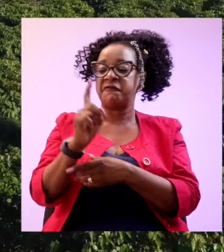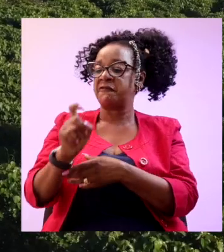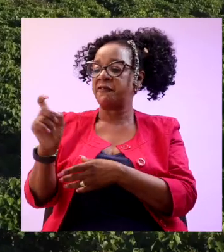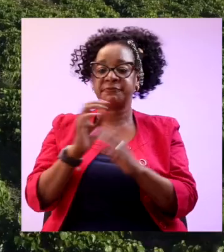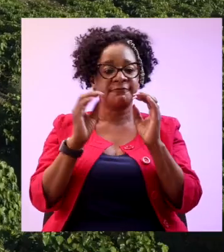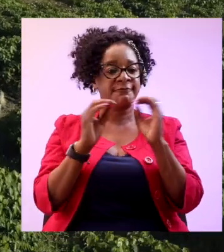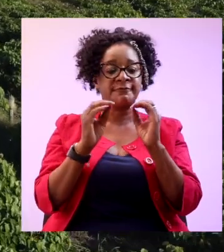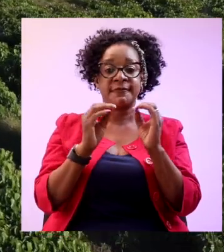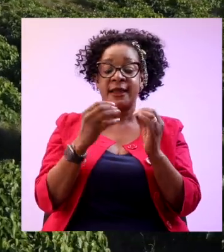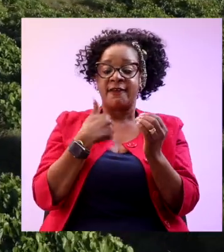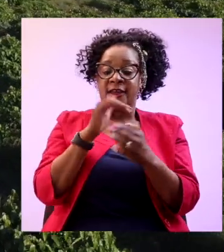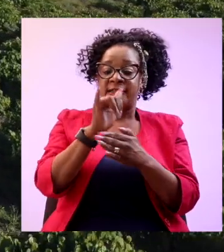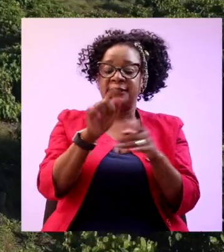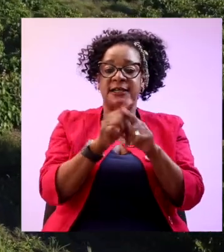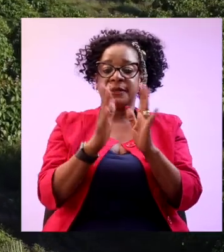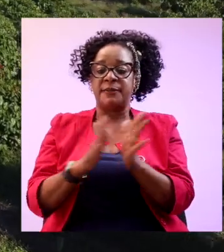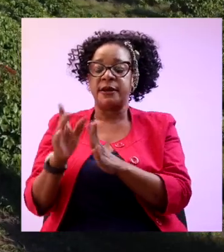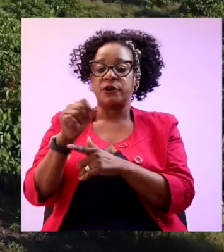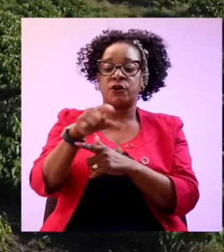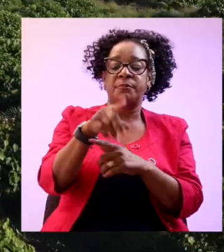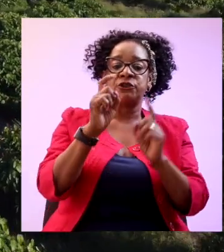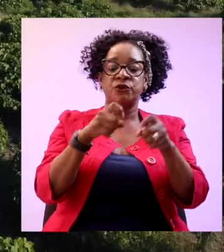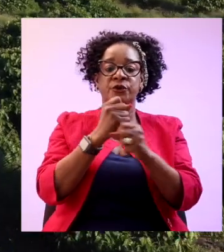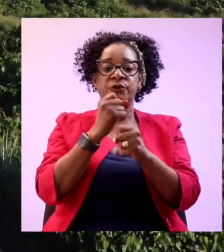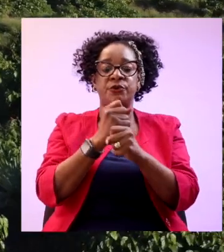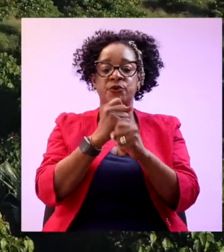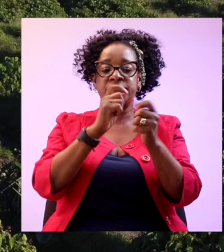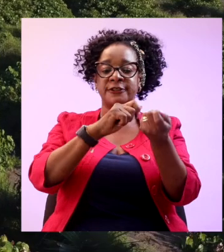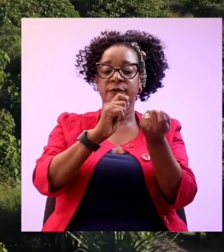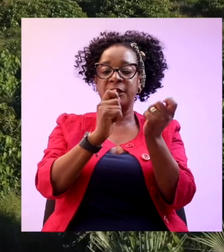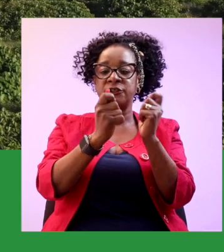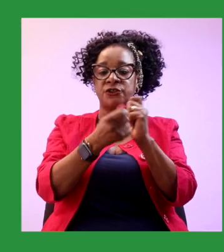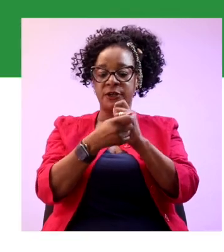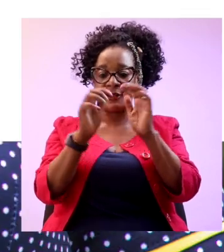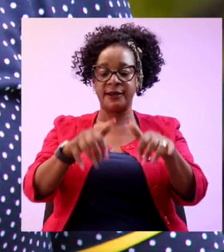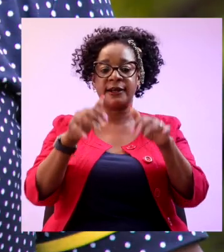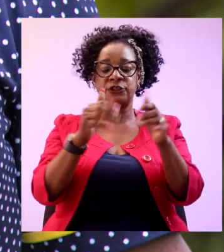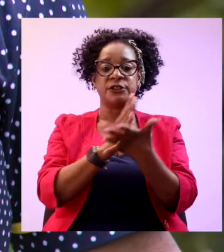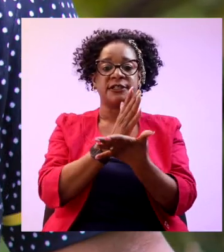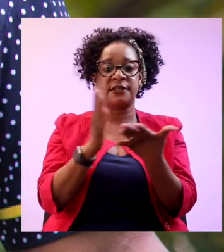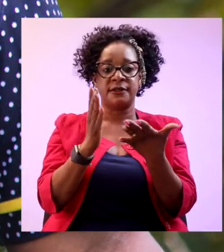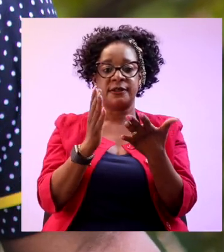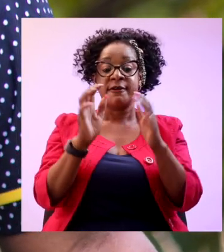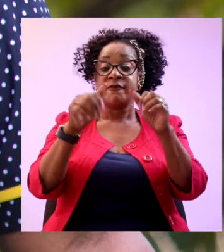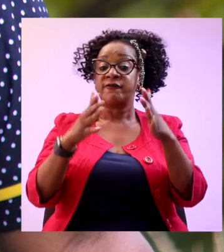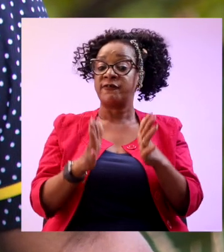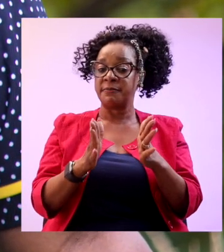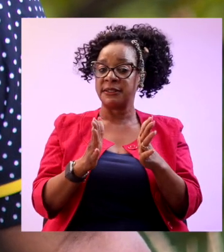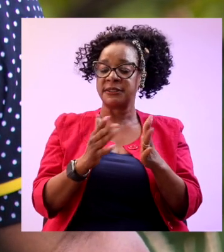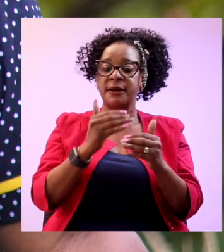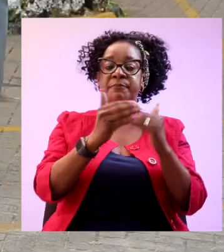status as a scheduled crop, Bixa is poised to undergo significant transformation in the agricultural sector.